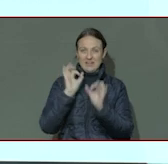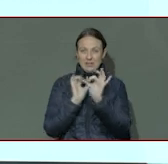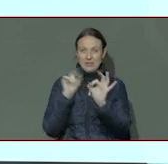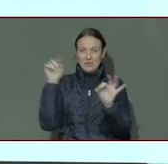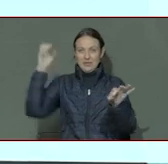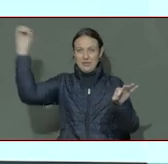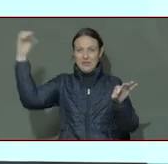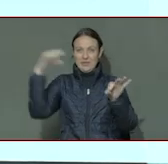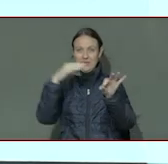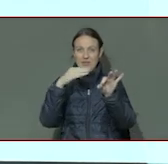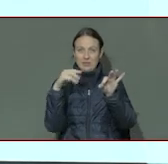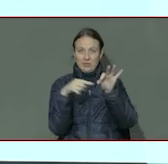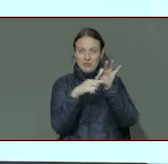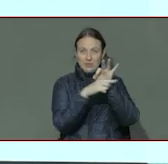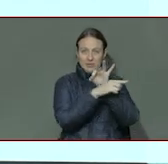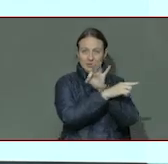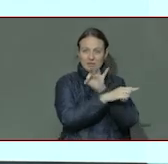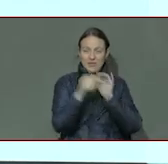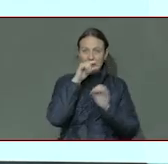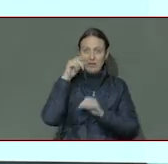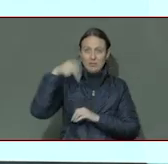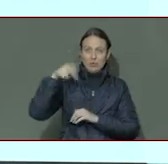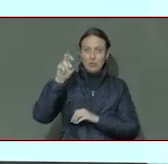through. Then